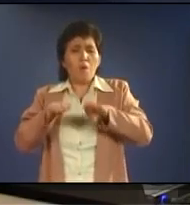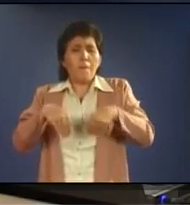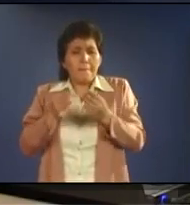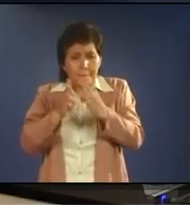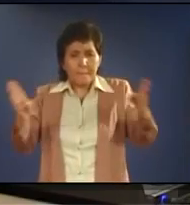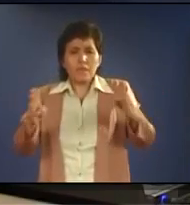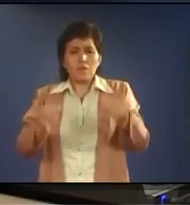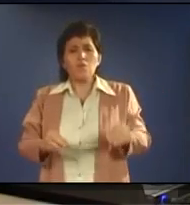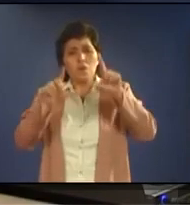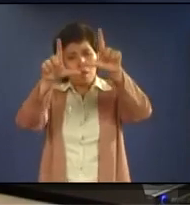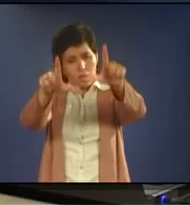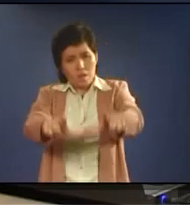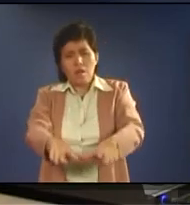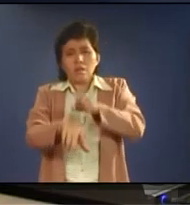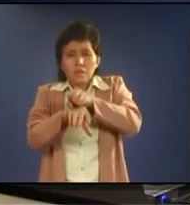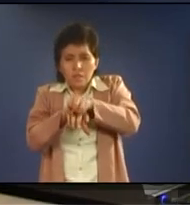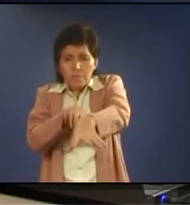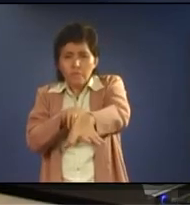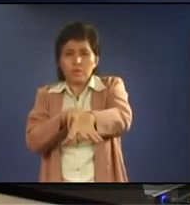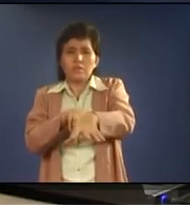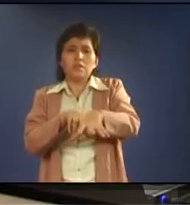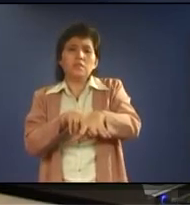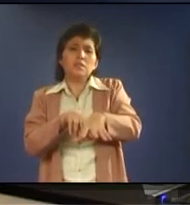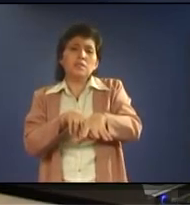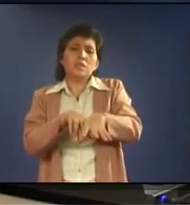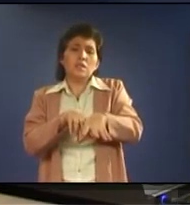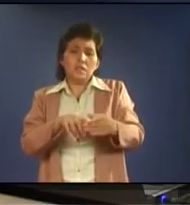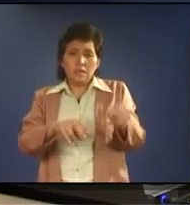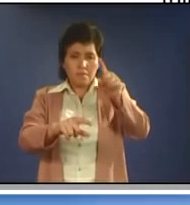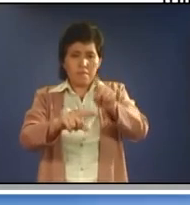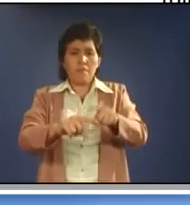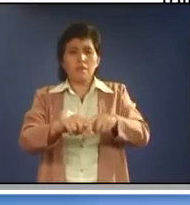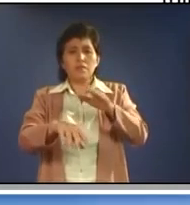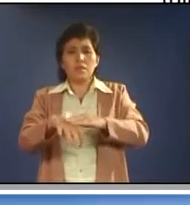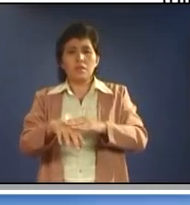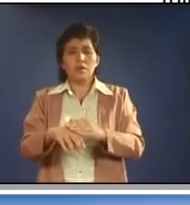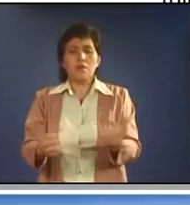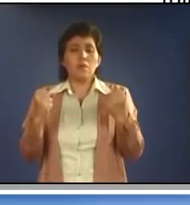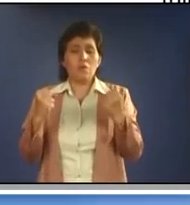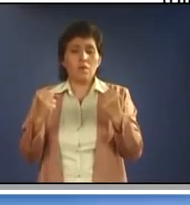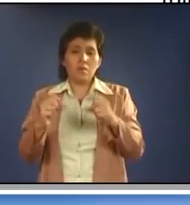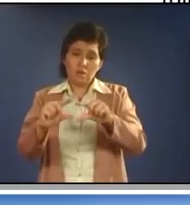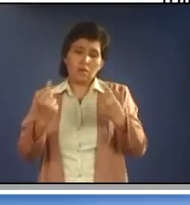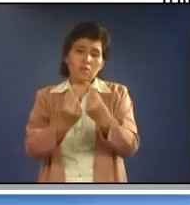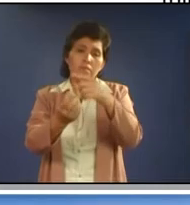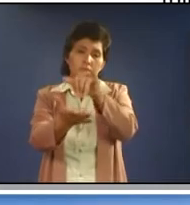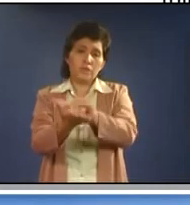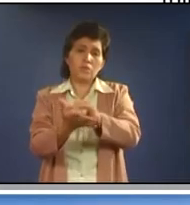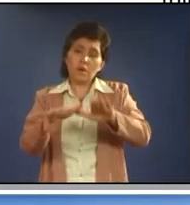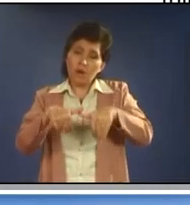put the influence within the group? It really depends on the dynamic of the group, yeah? And also